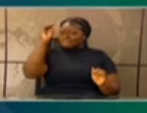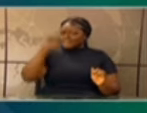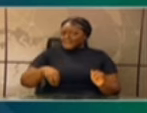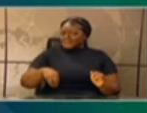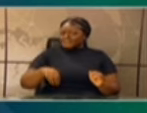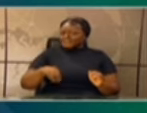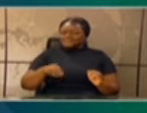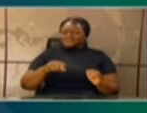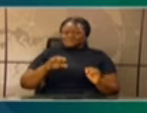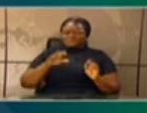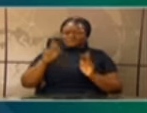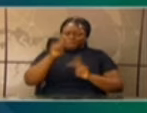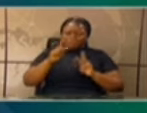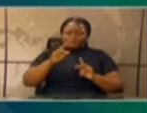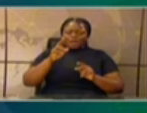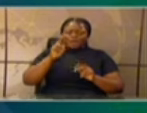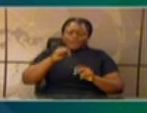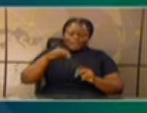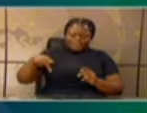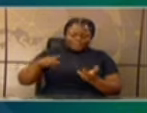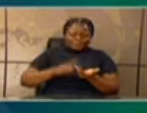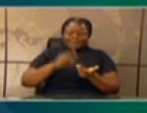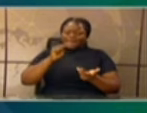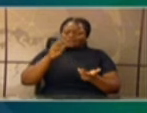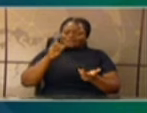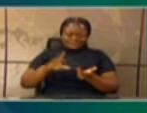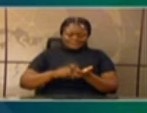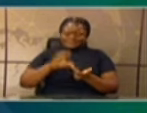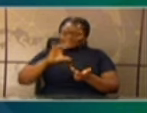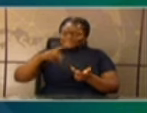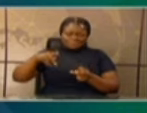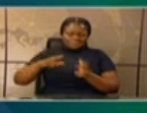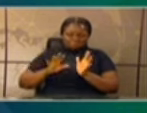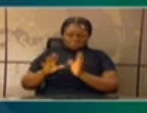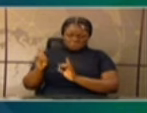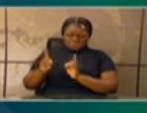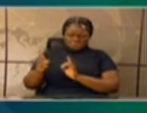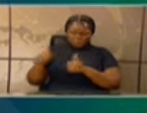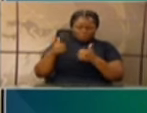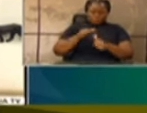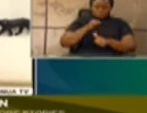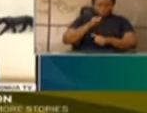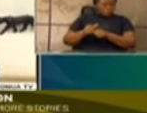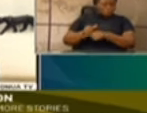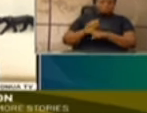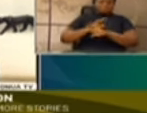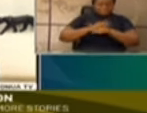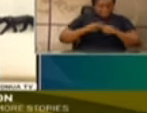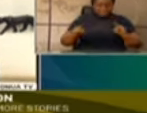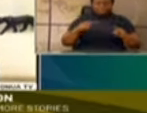I'm here for front, you're fair, no, I'm sure, and then I'm person, my chair.